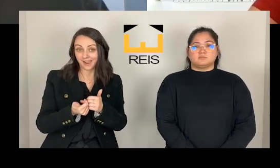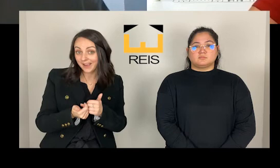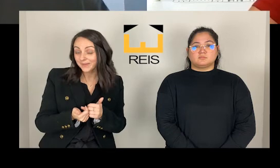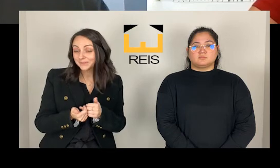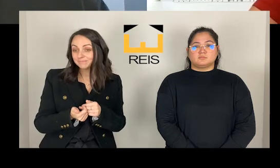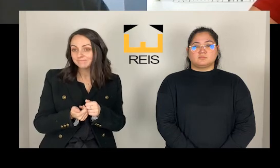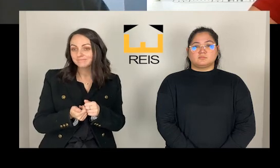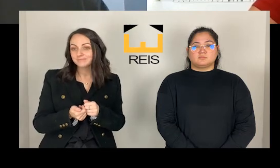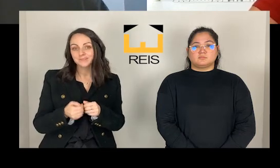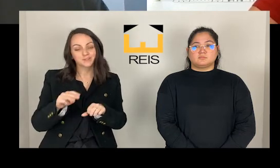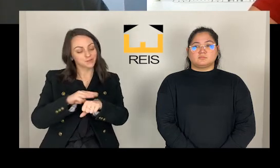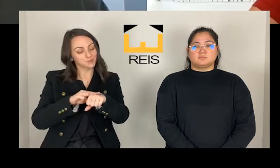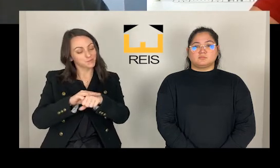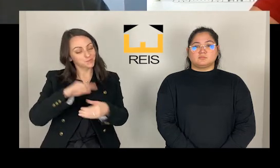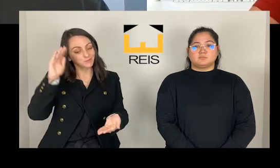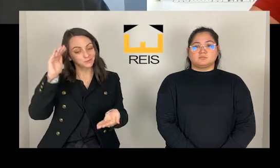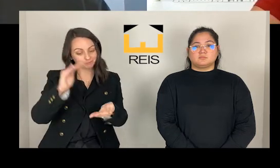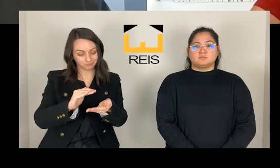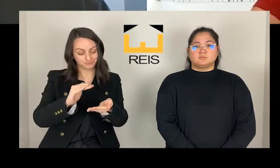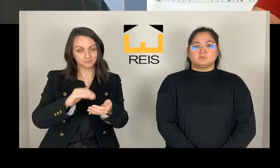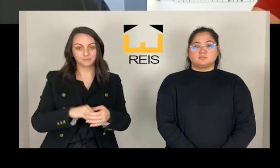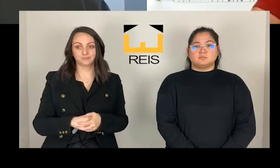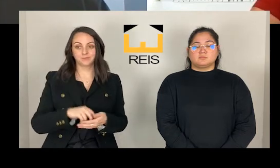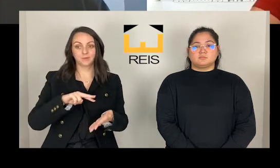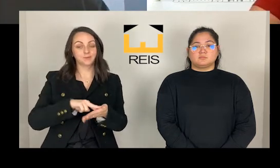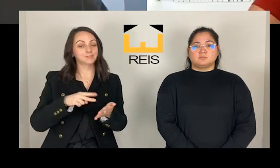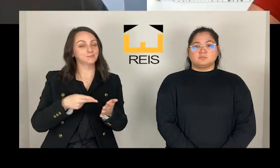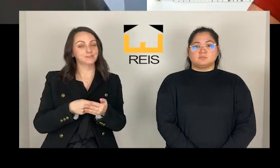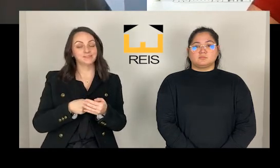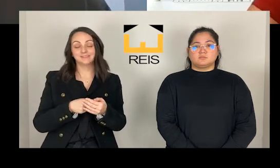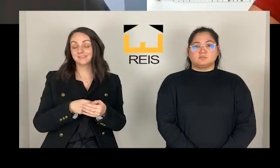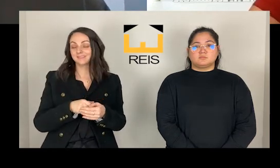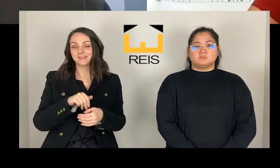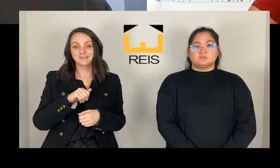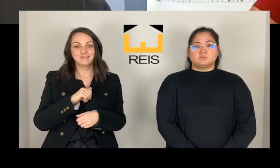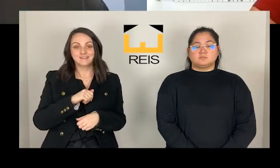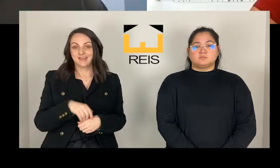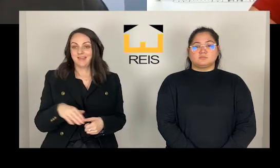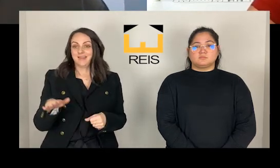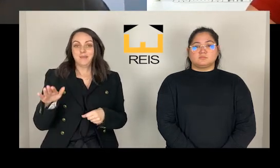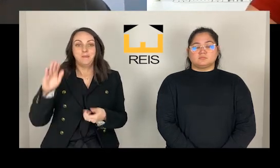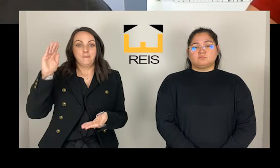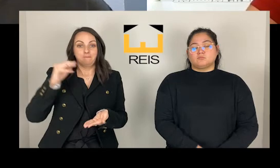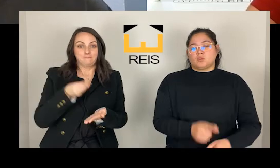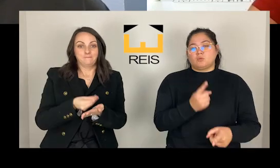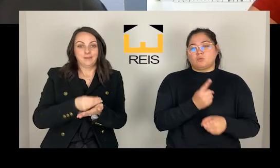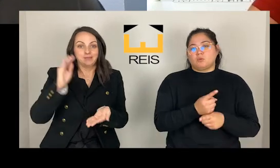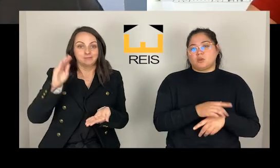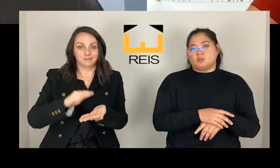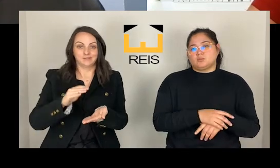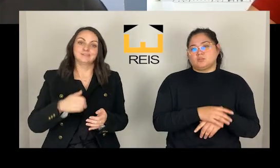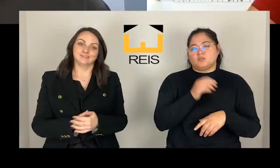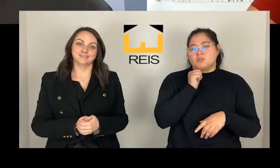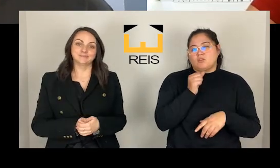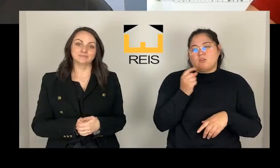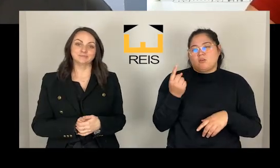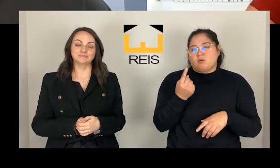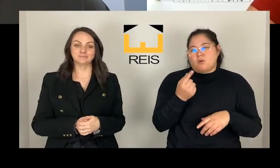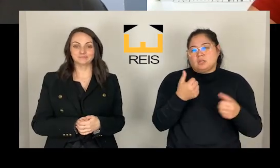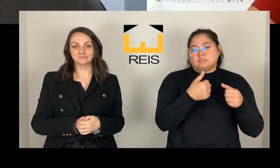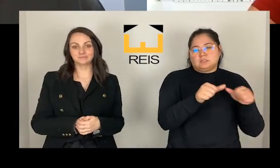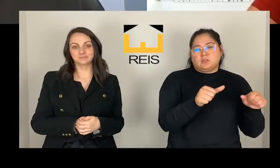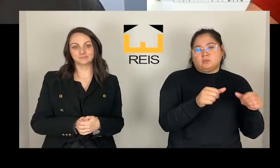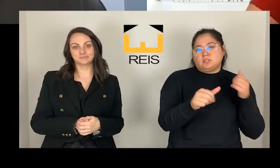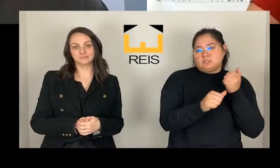having a smaller mortgage payment, which means less money that you're using to purchase your home. Correct. So not always down payment